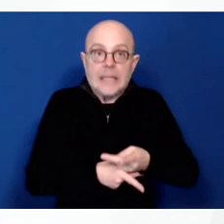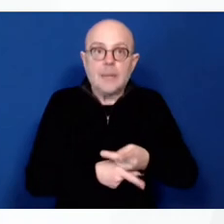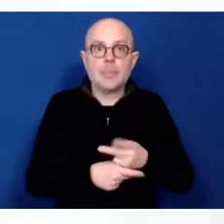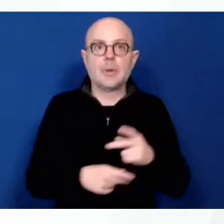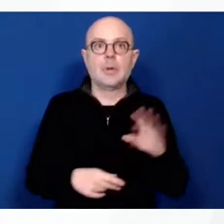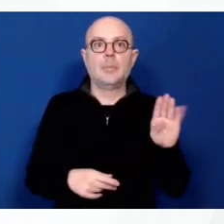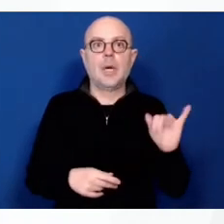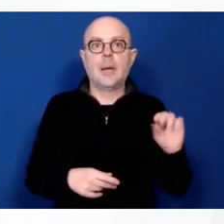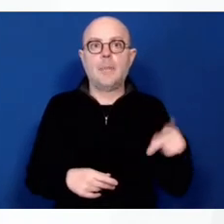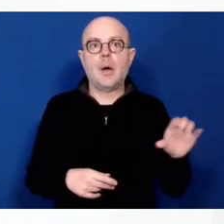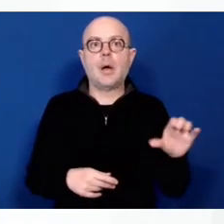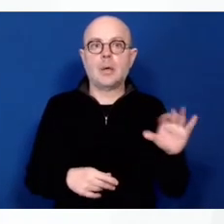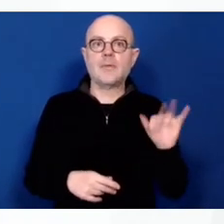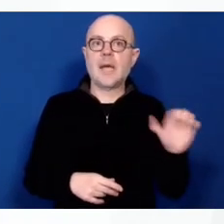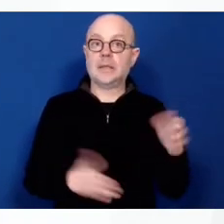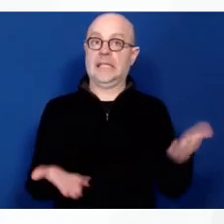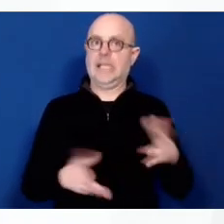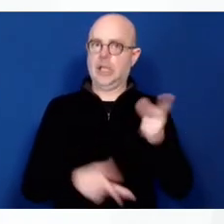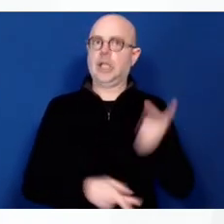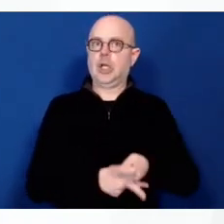here.